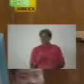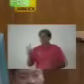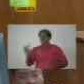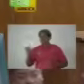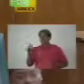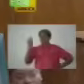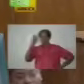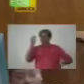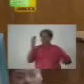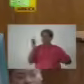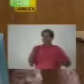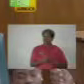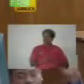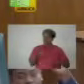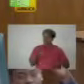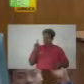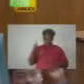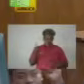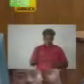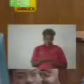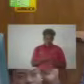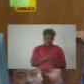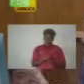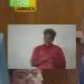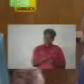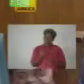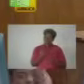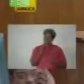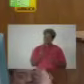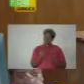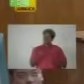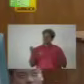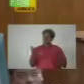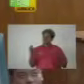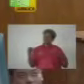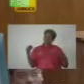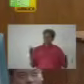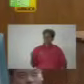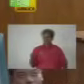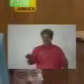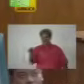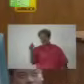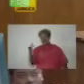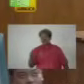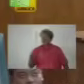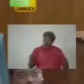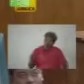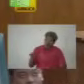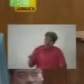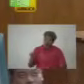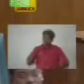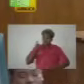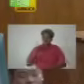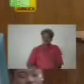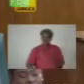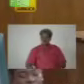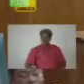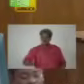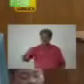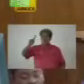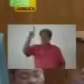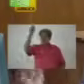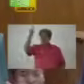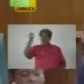will tell you that one venue, demand and supply alone, will cause for the price to be out